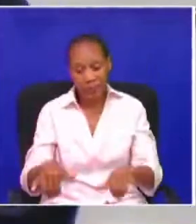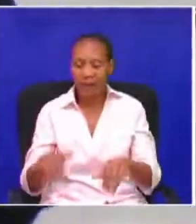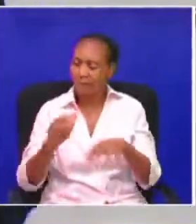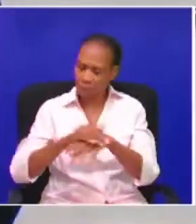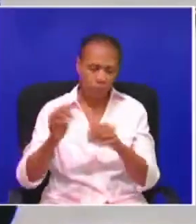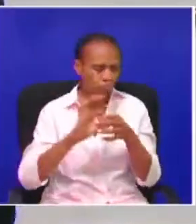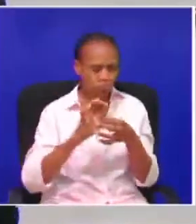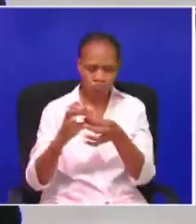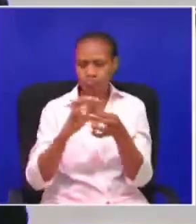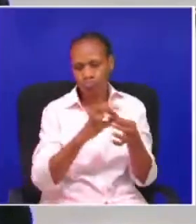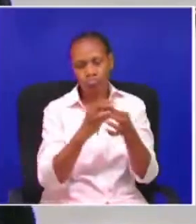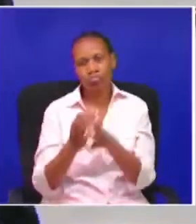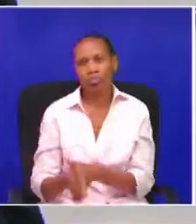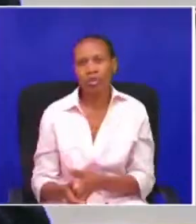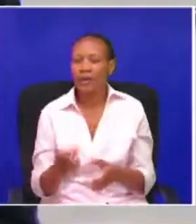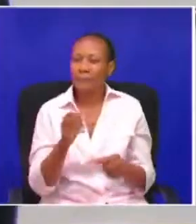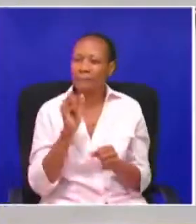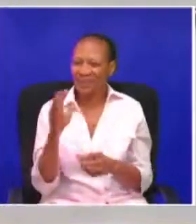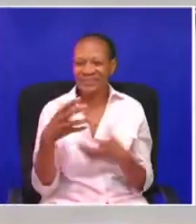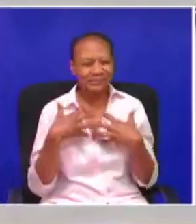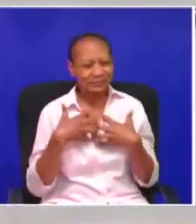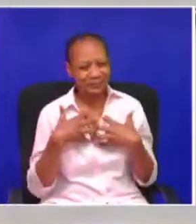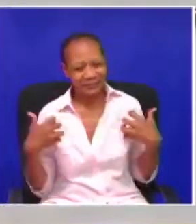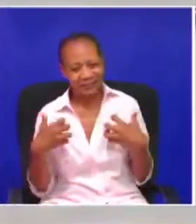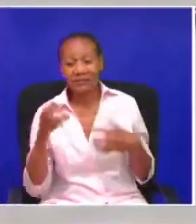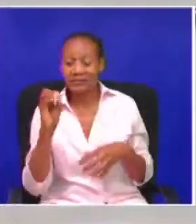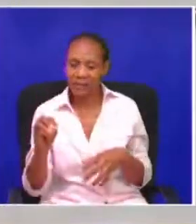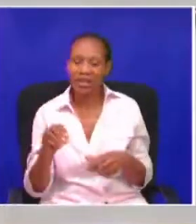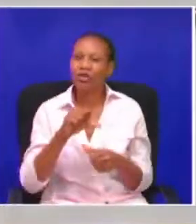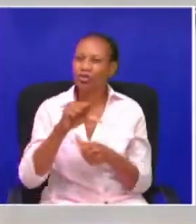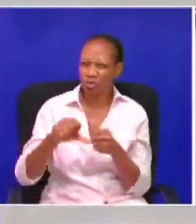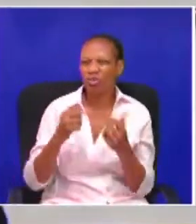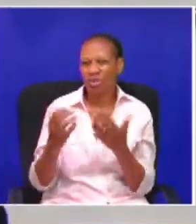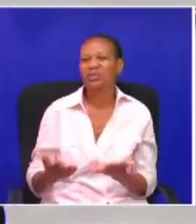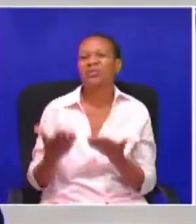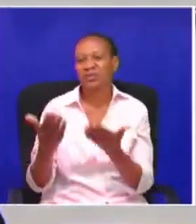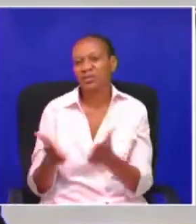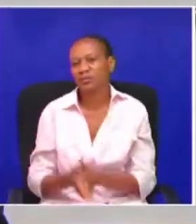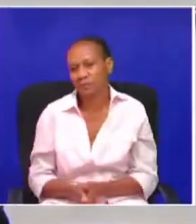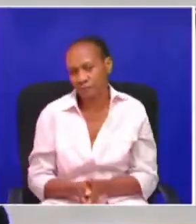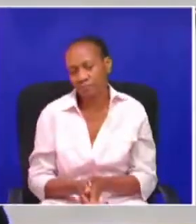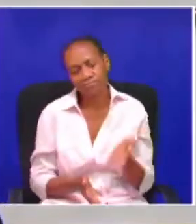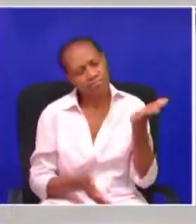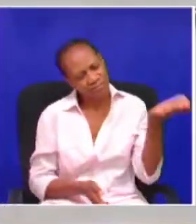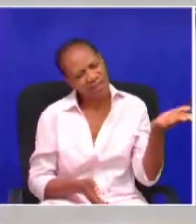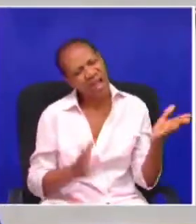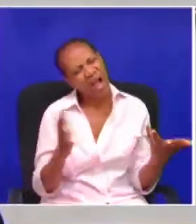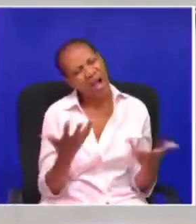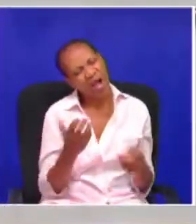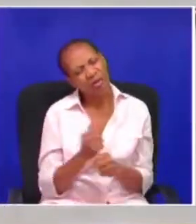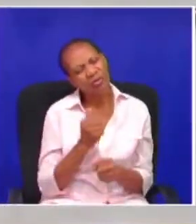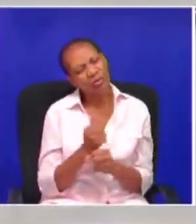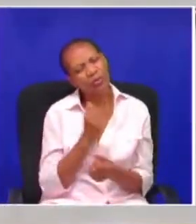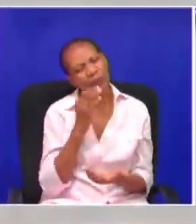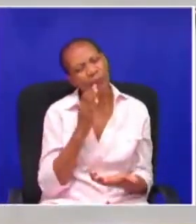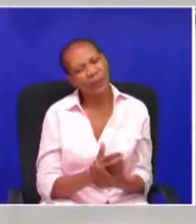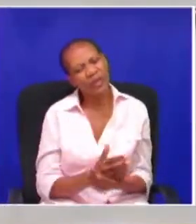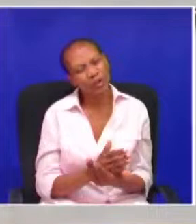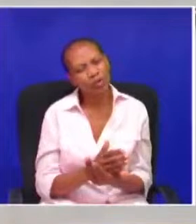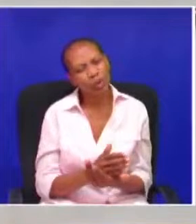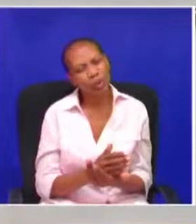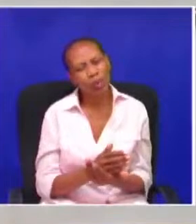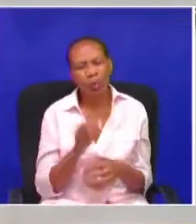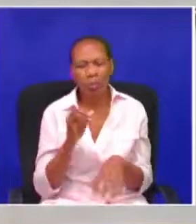with stressed social services, how will the President ensure that the pain of taking care of our